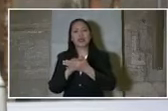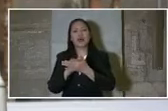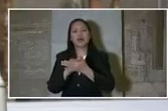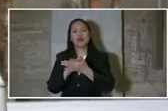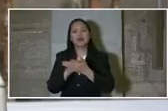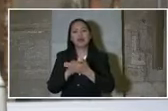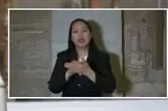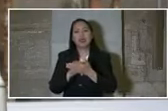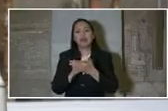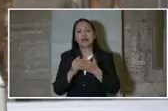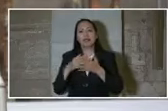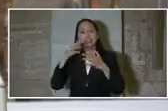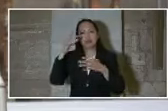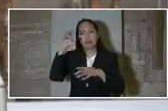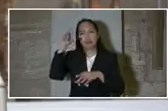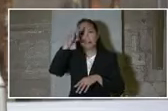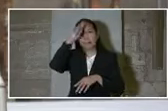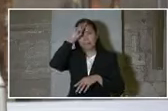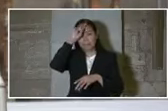mining.